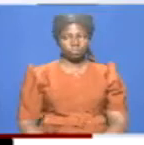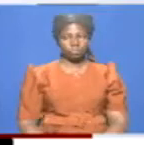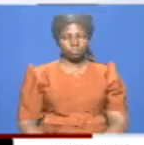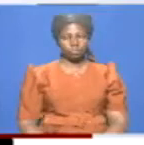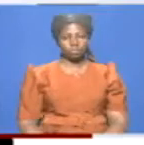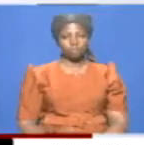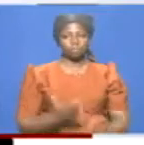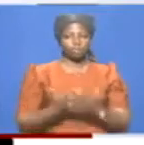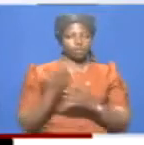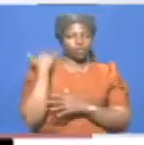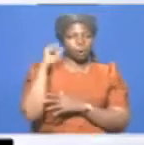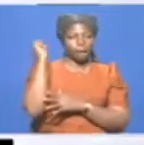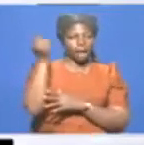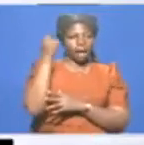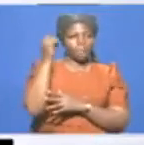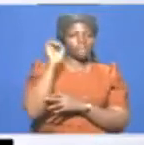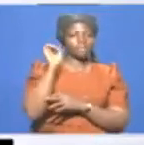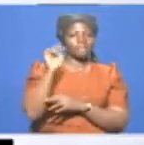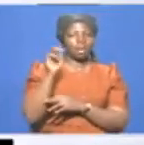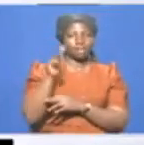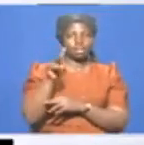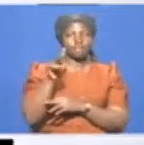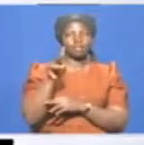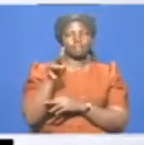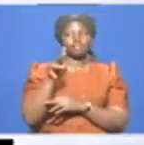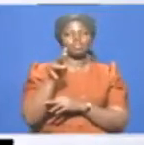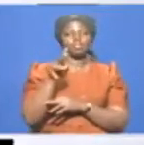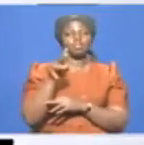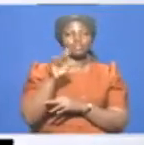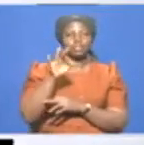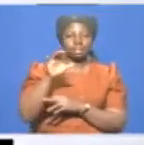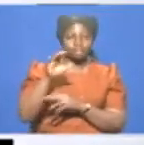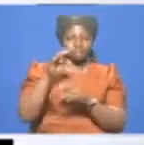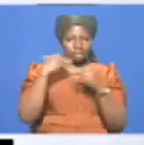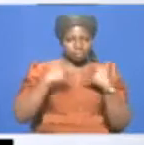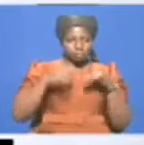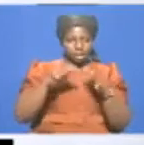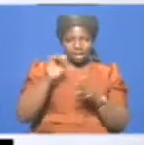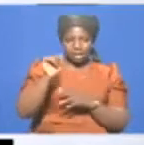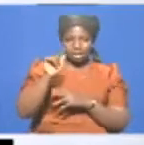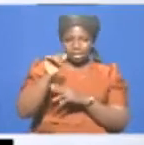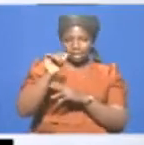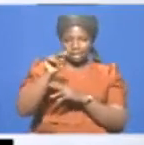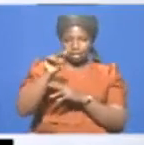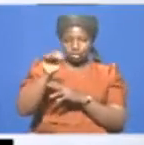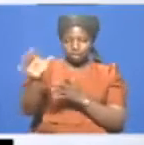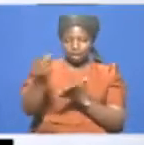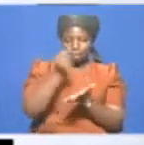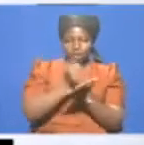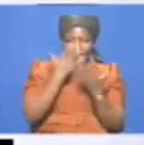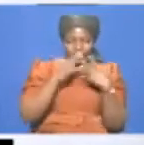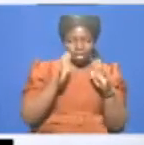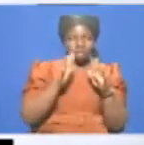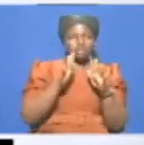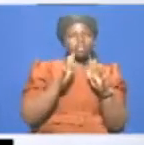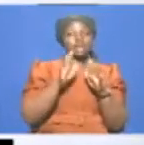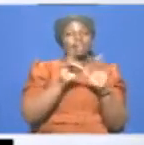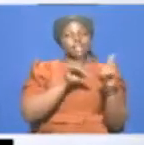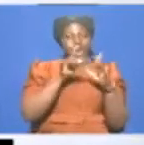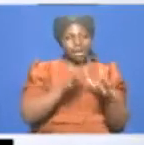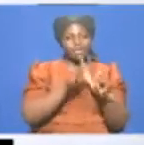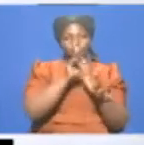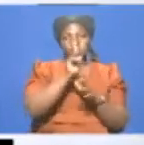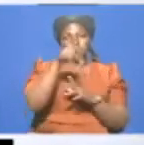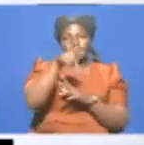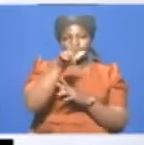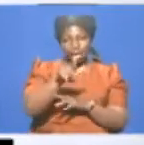Former Harambee Stars and Luton Town F.C. player Taiwo Atieno has been appointed commercial director of the Kenya Premier League.